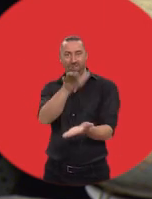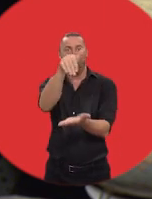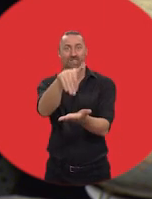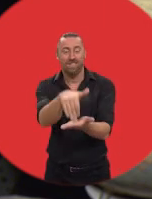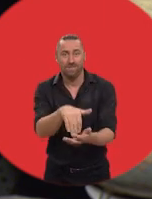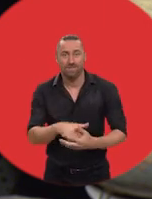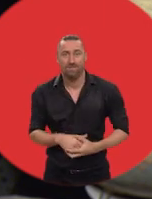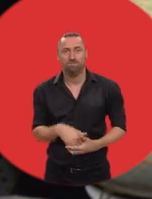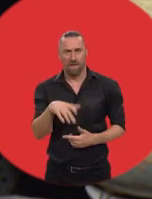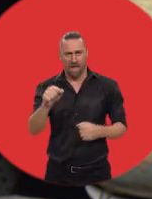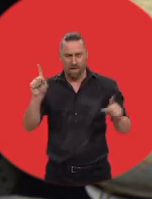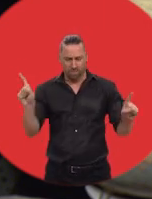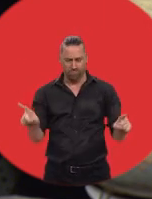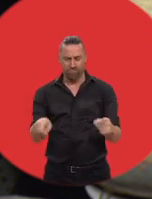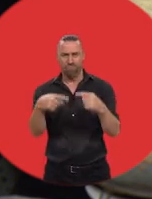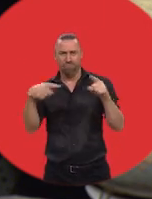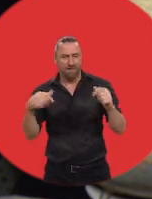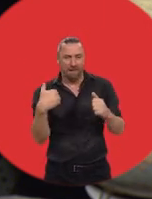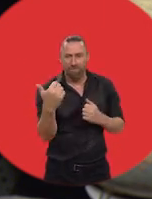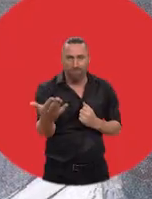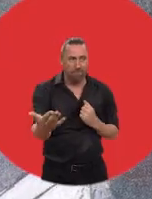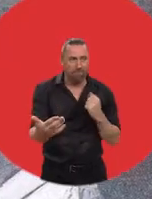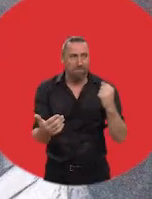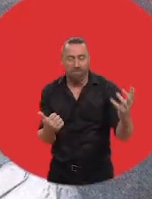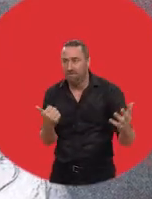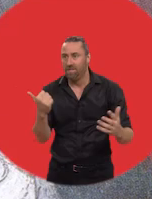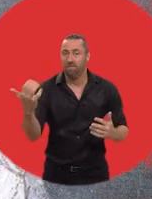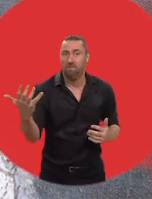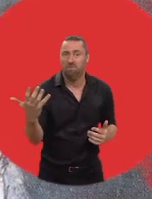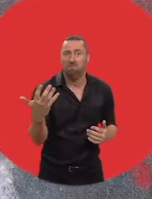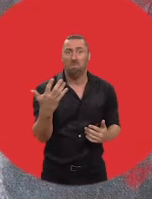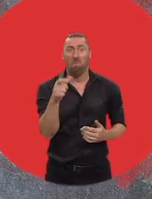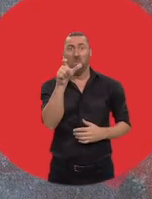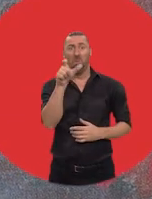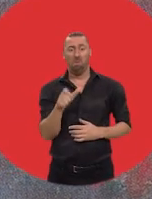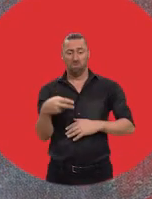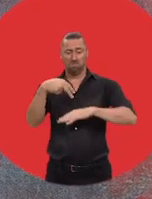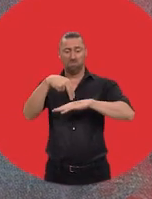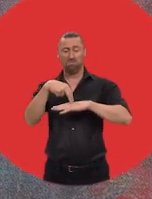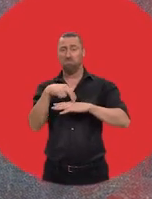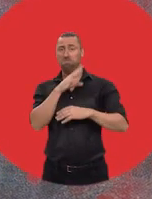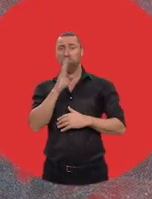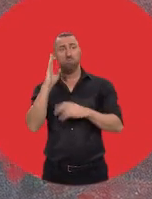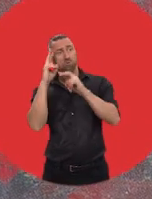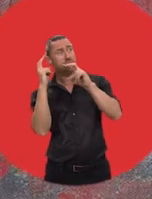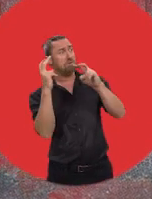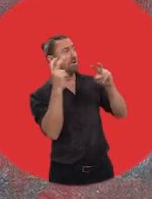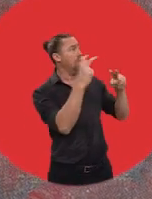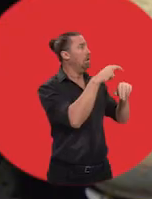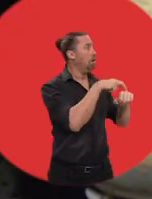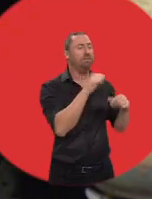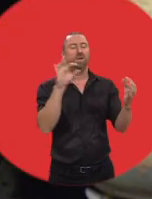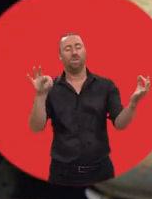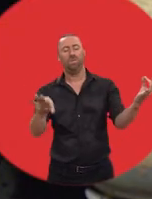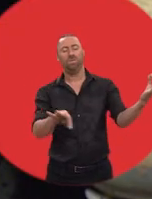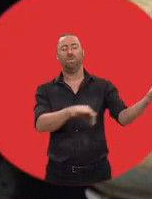Their concert program is a busy one. A violin solo when someone misses the train.